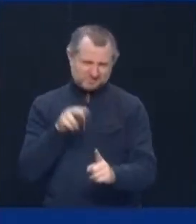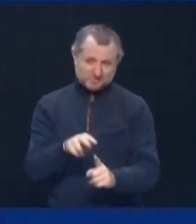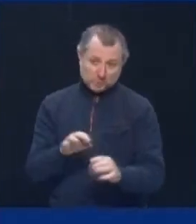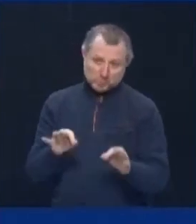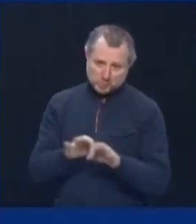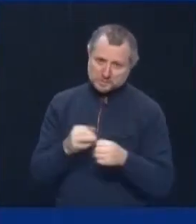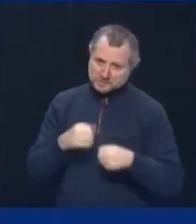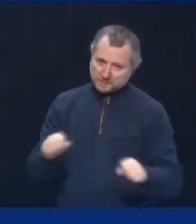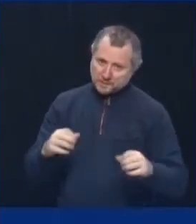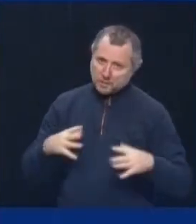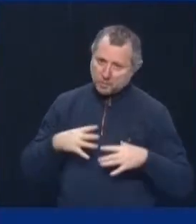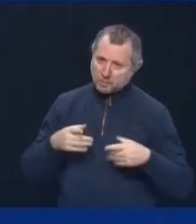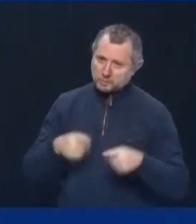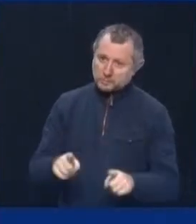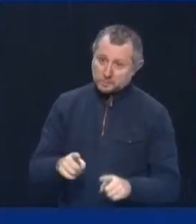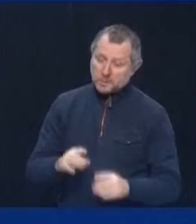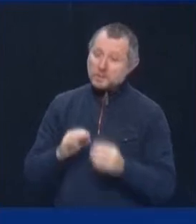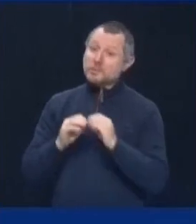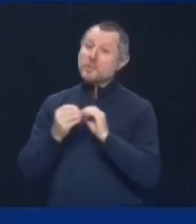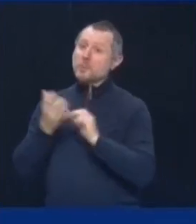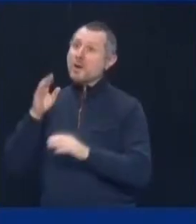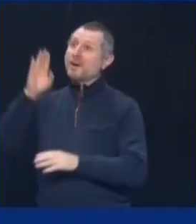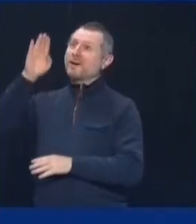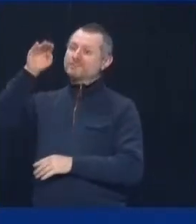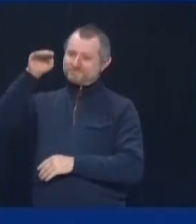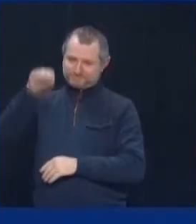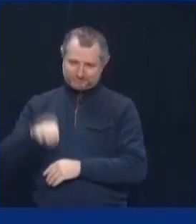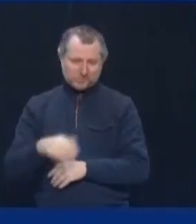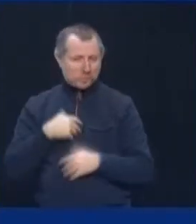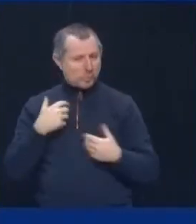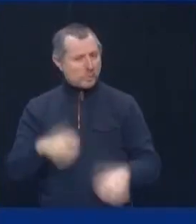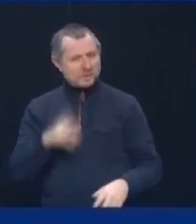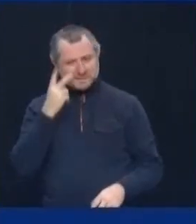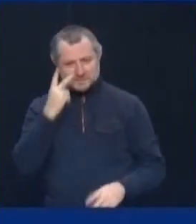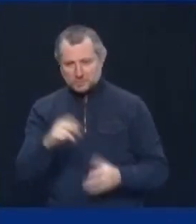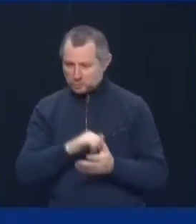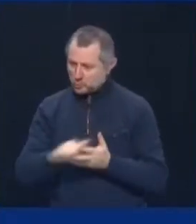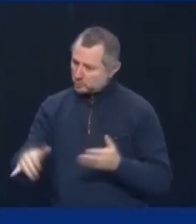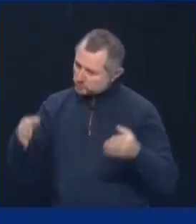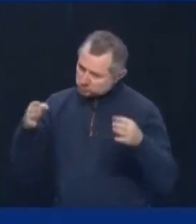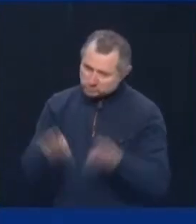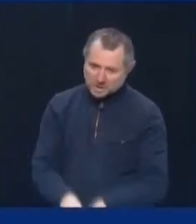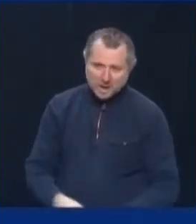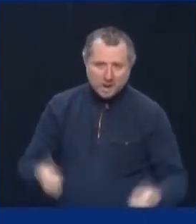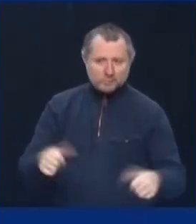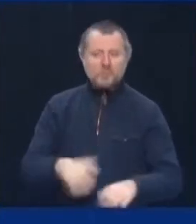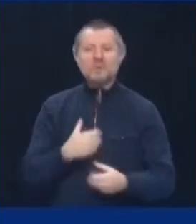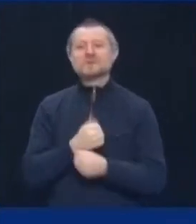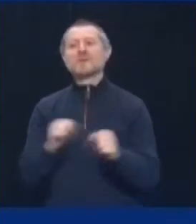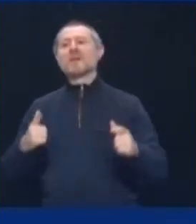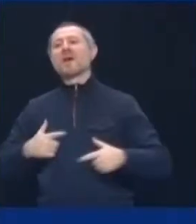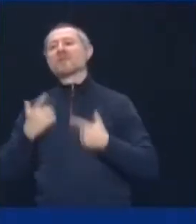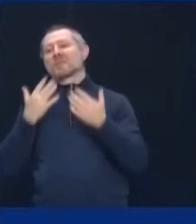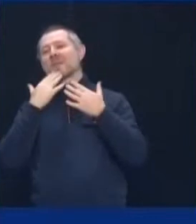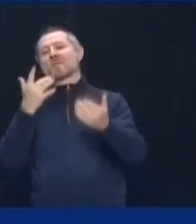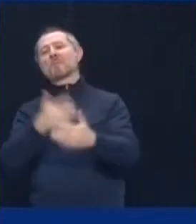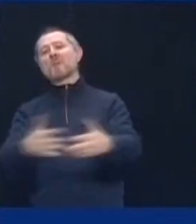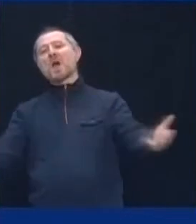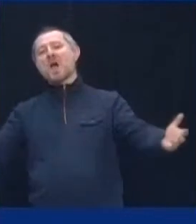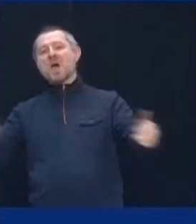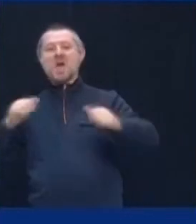and let's get the numbers down, and let's make sure New York doesn't shut down, and let's make sure we save lives. Thank you very much.